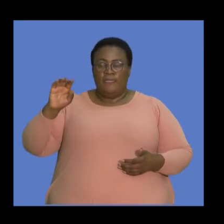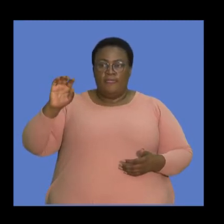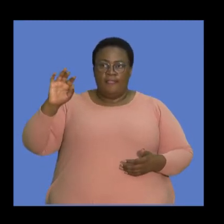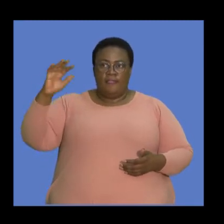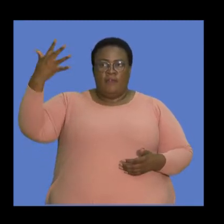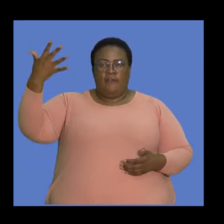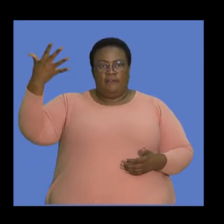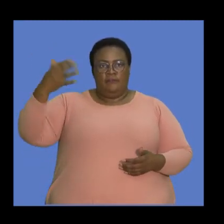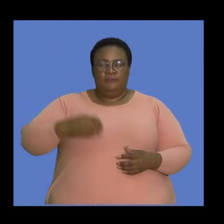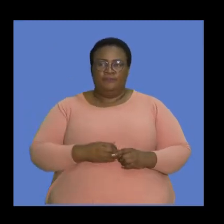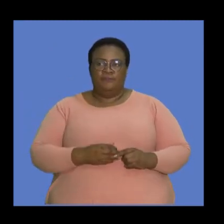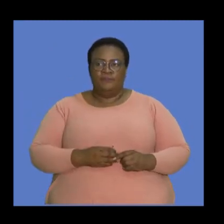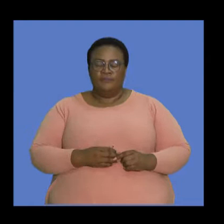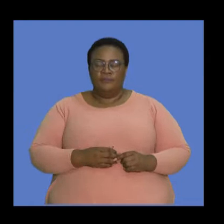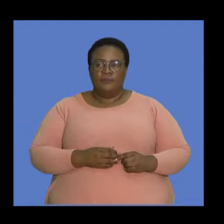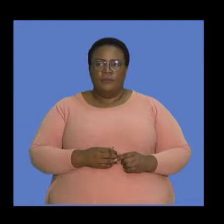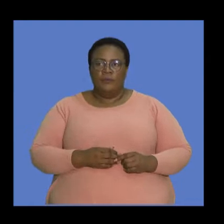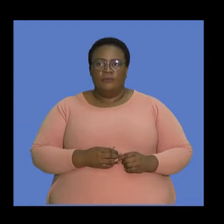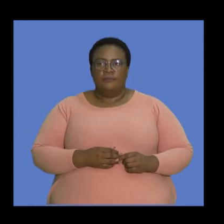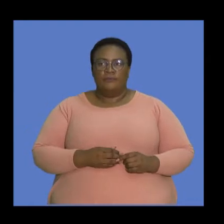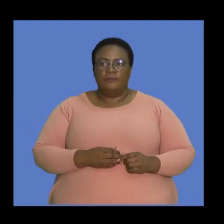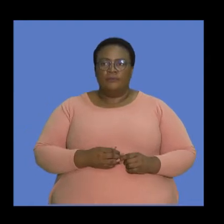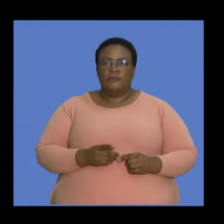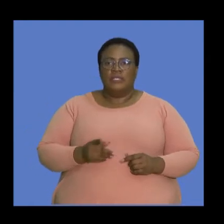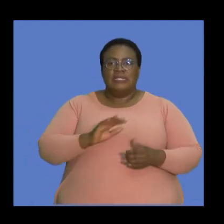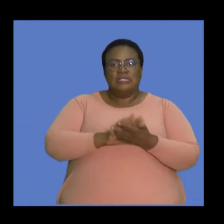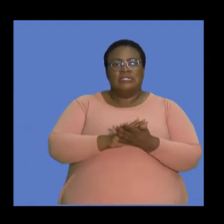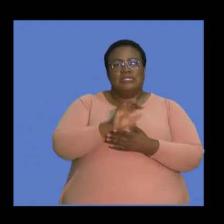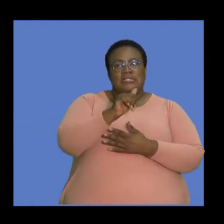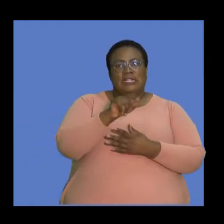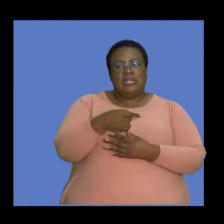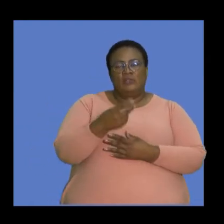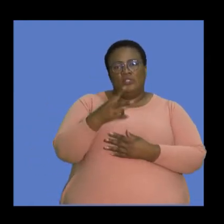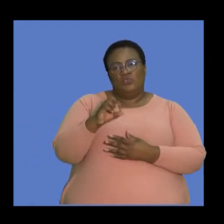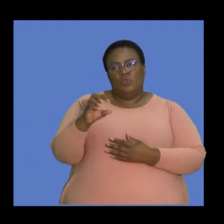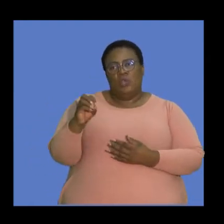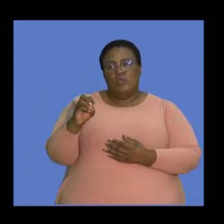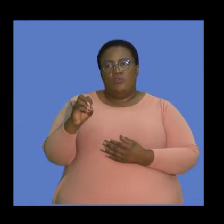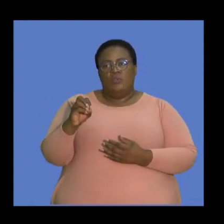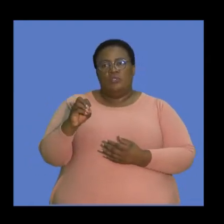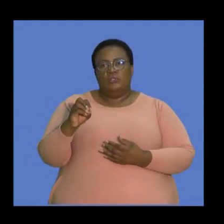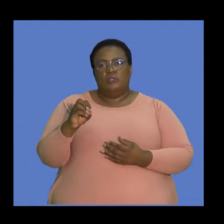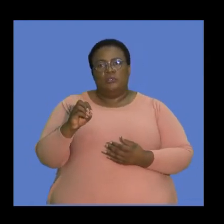0.045, and this is to the exponent of 5. And therefore, this will give me